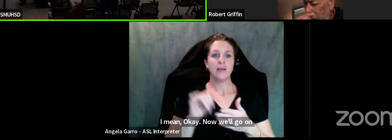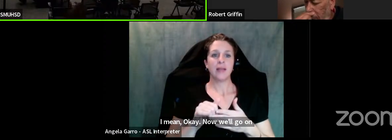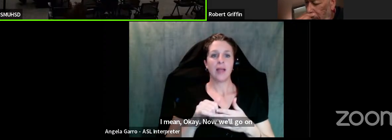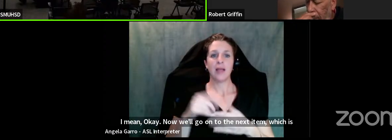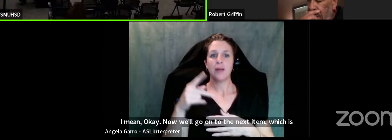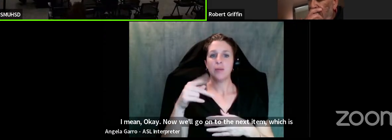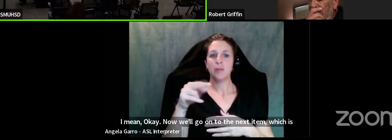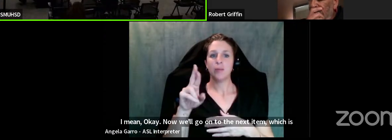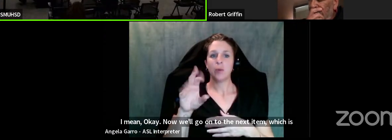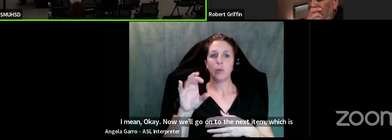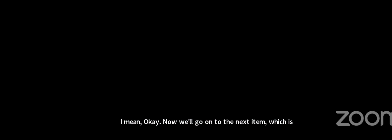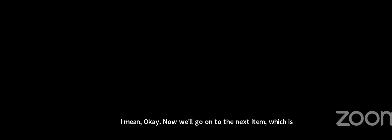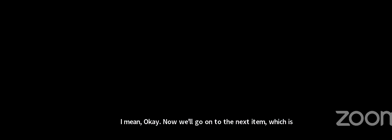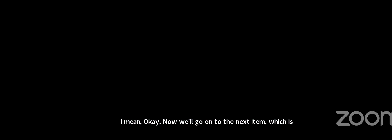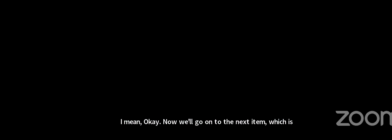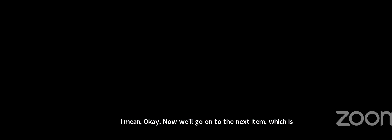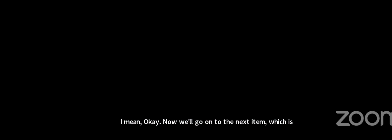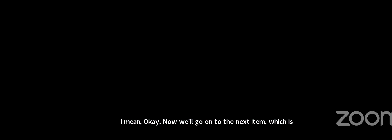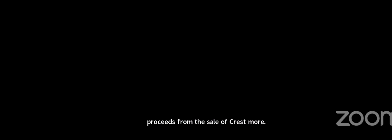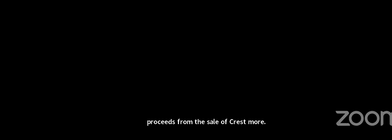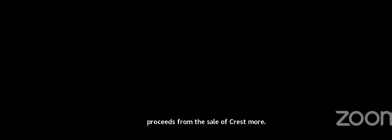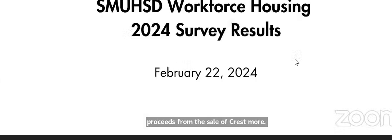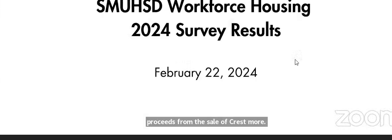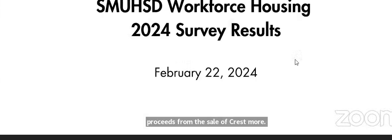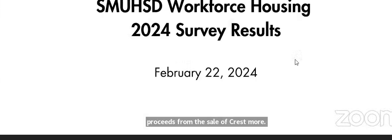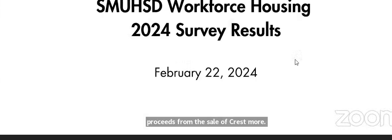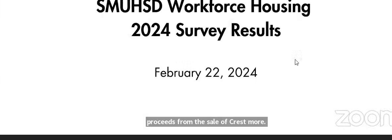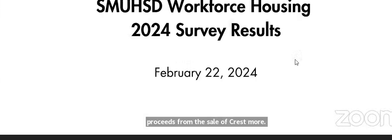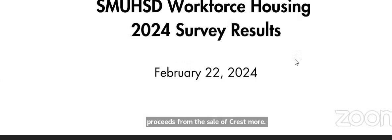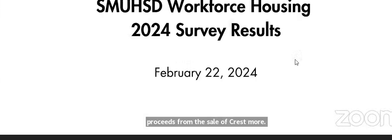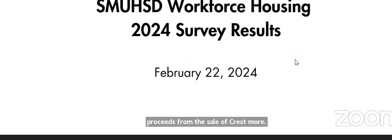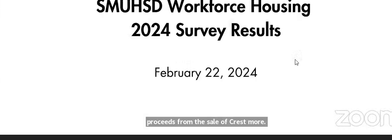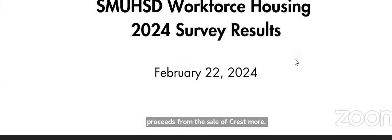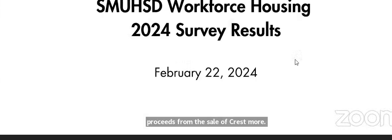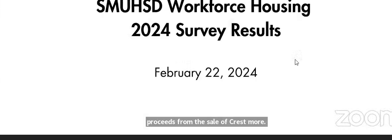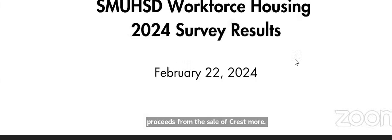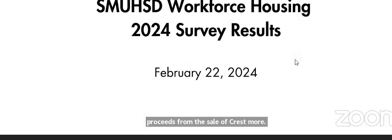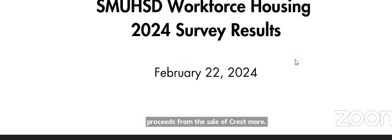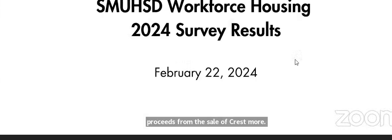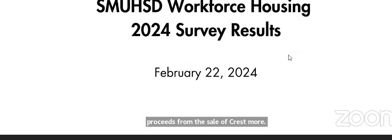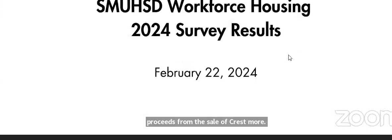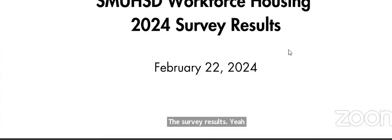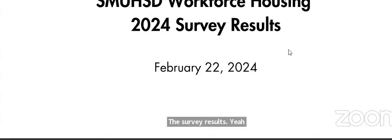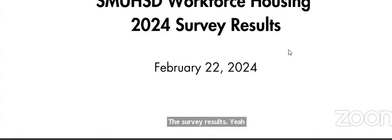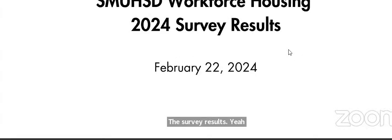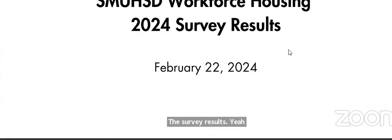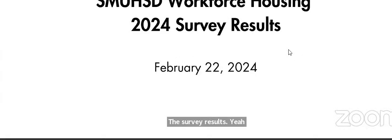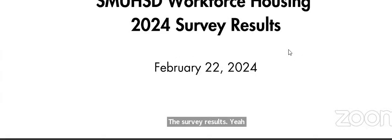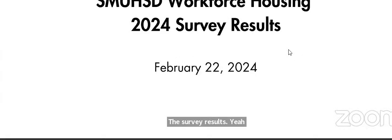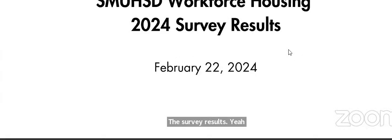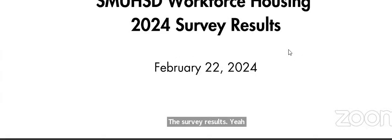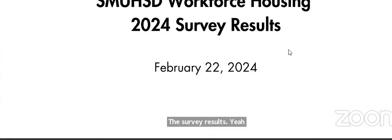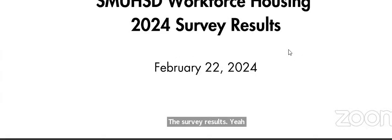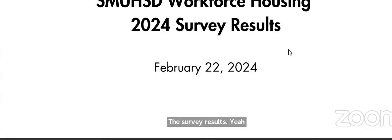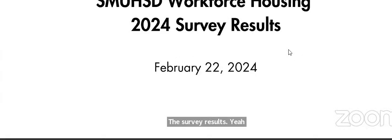from the sale of Crestmore. The survey results. Yeah. Mhm. Thank you very much.